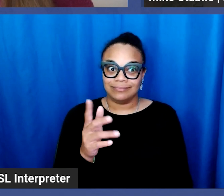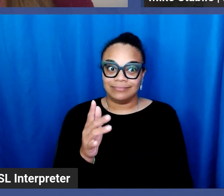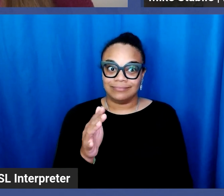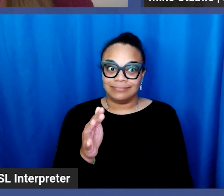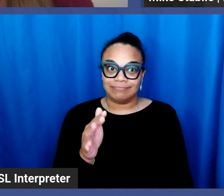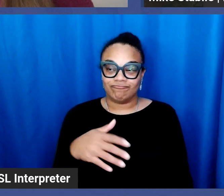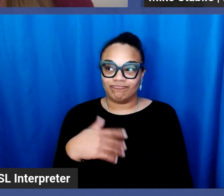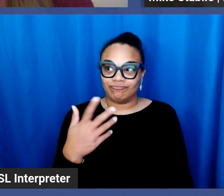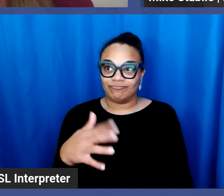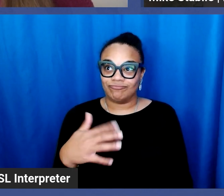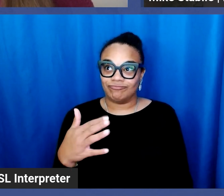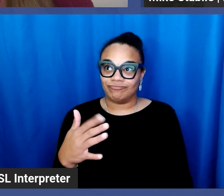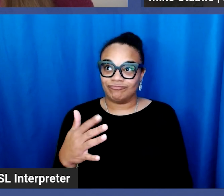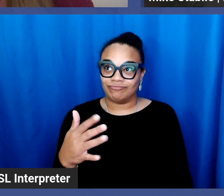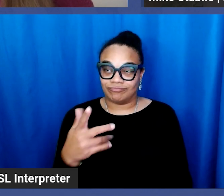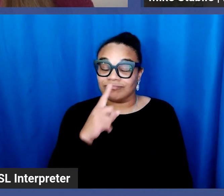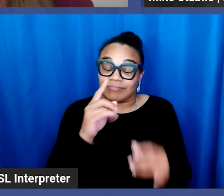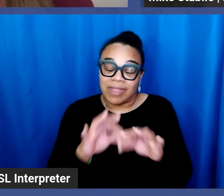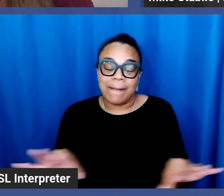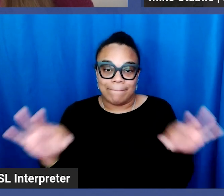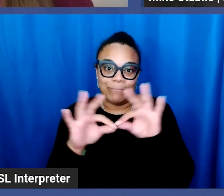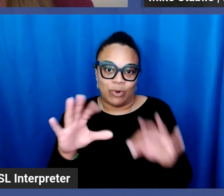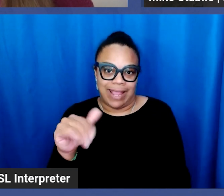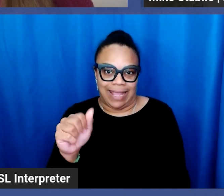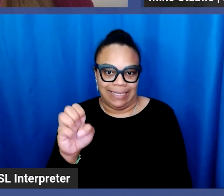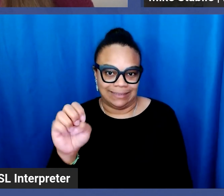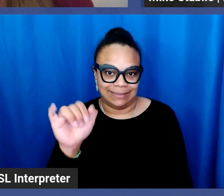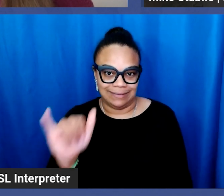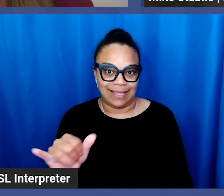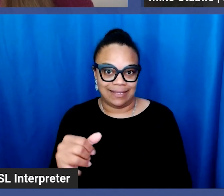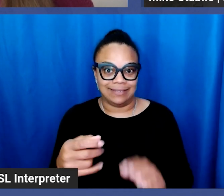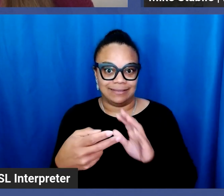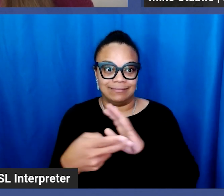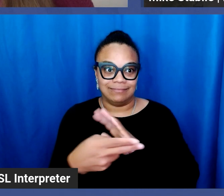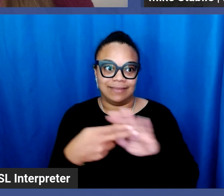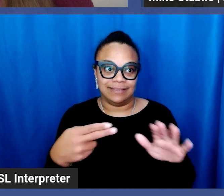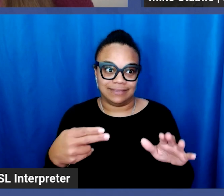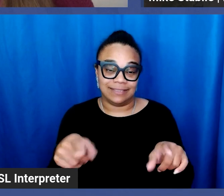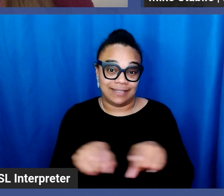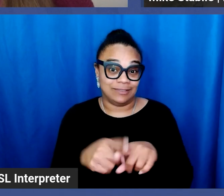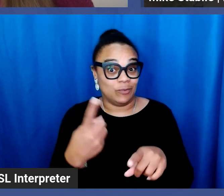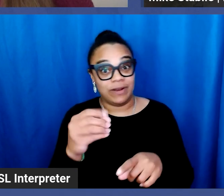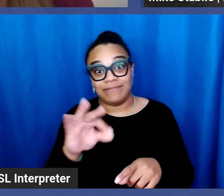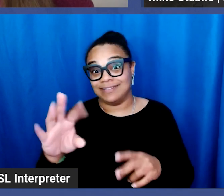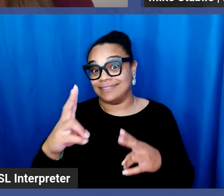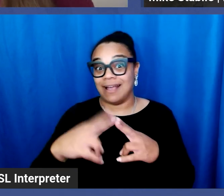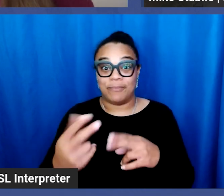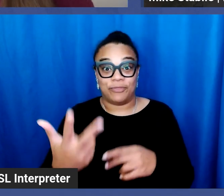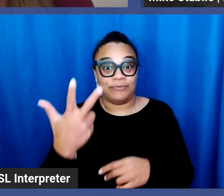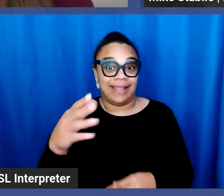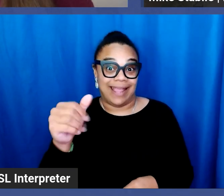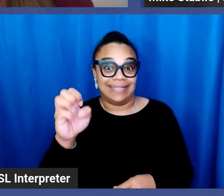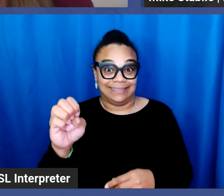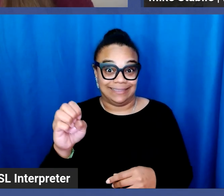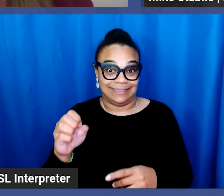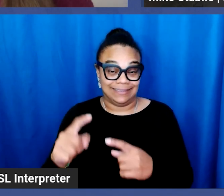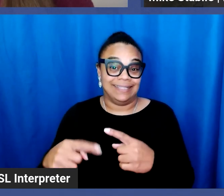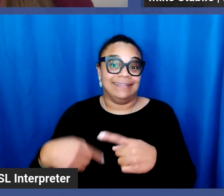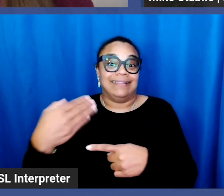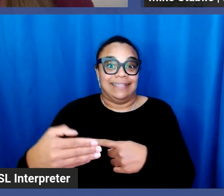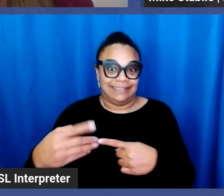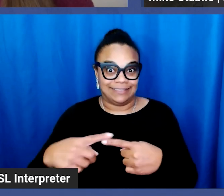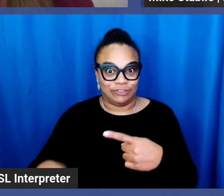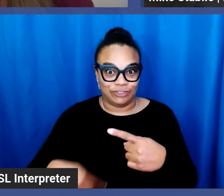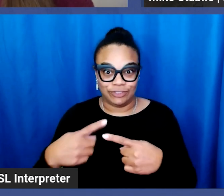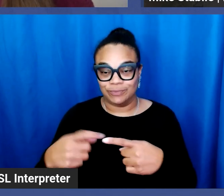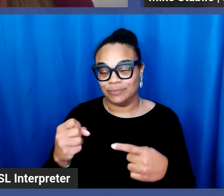super, important case. I mean, it's being listed as one of the sort of top 3 cases this term because it's not just